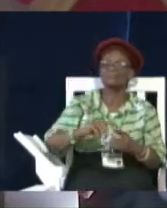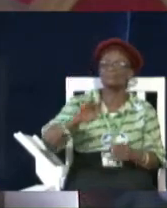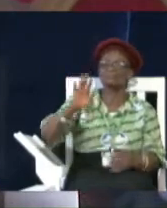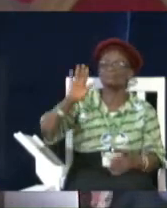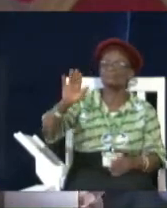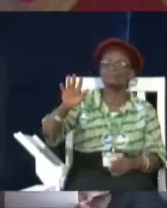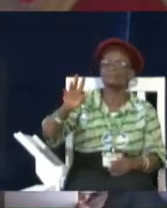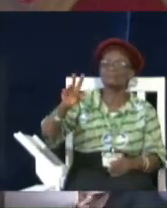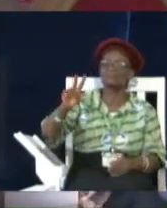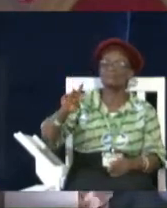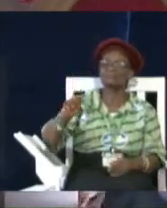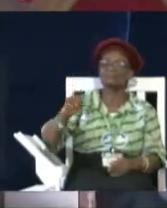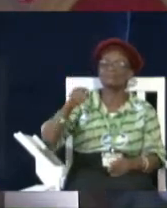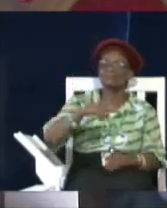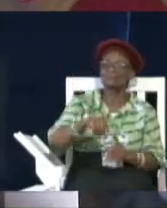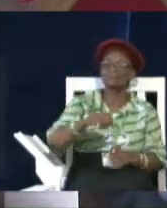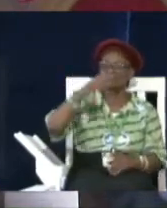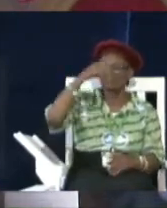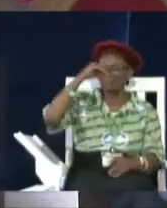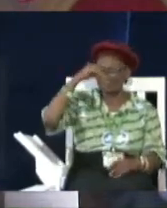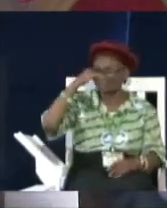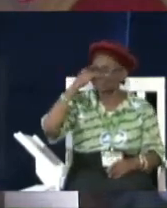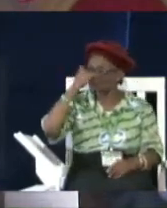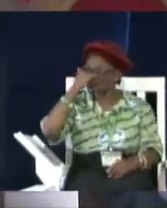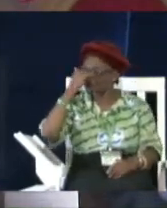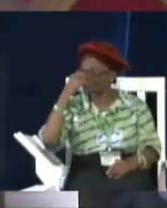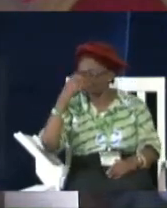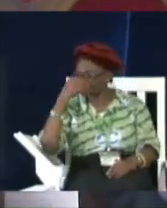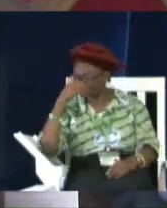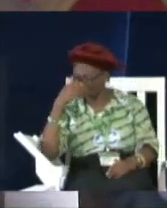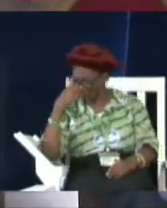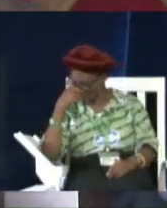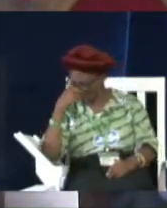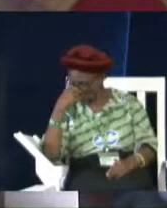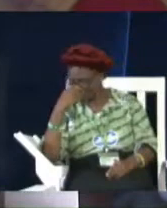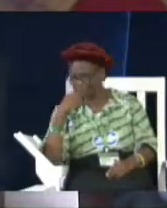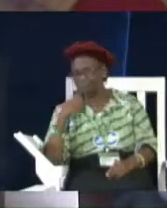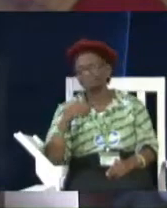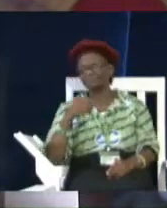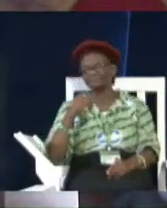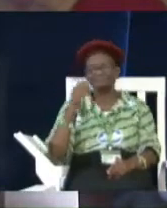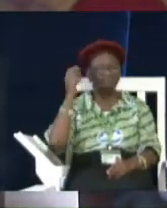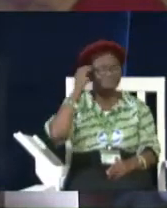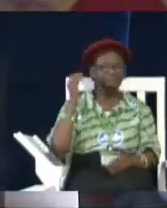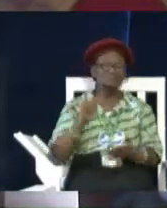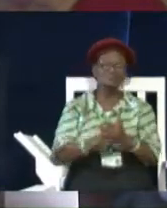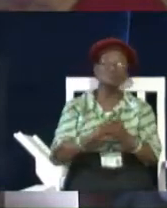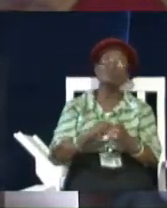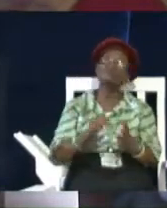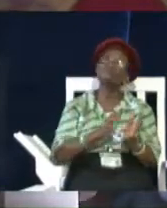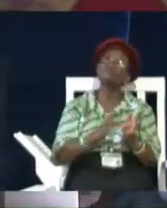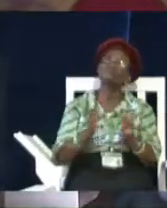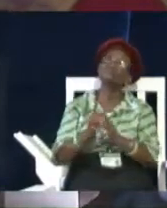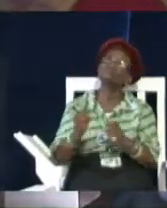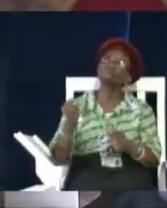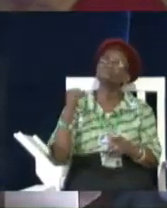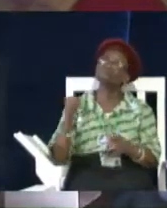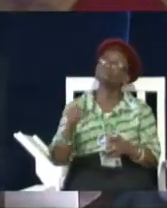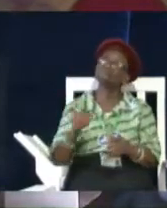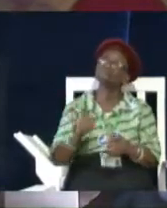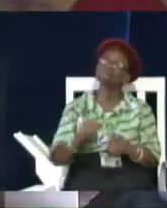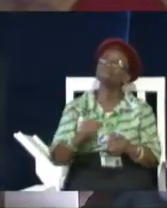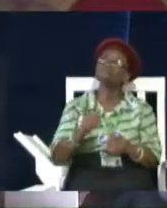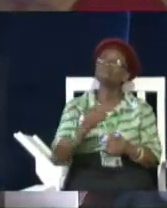52, when Bartimaeus heard that Jesus was passing by, something told him, "Your day has come."